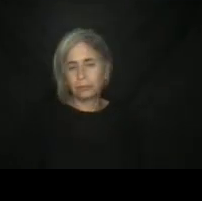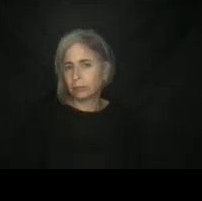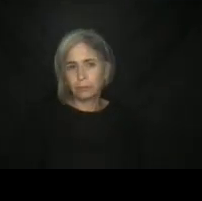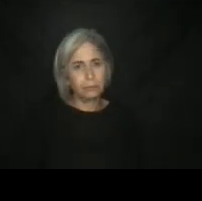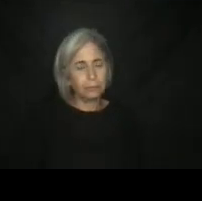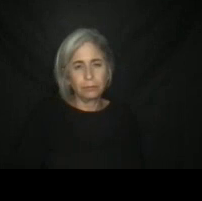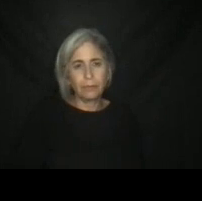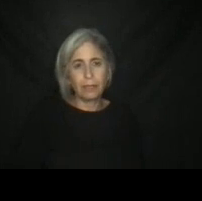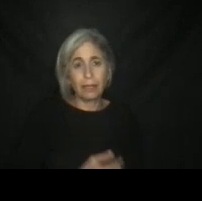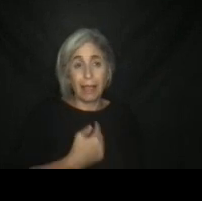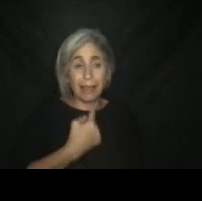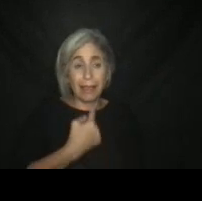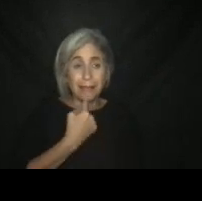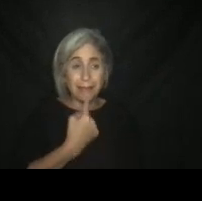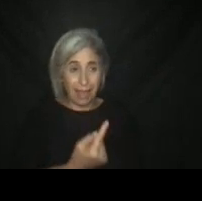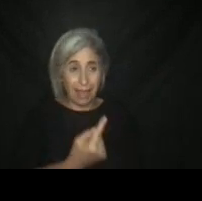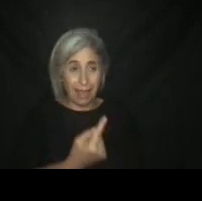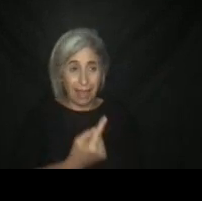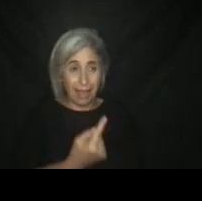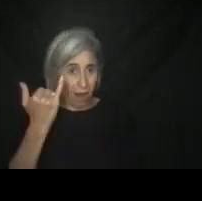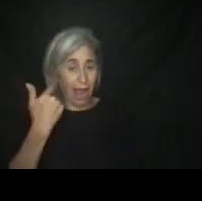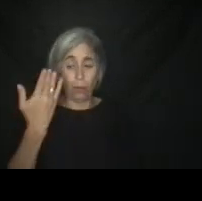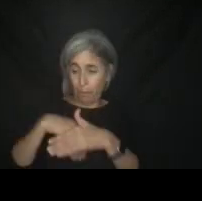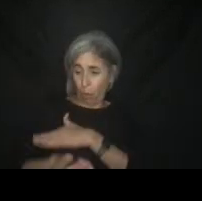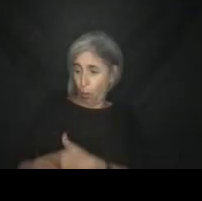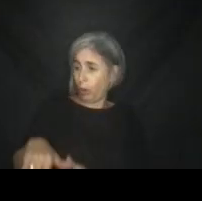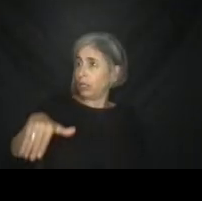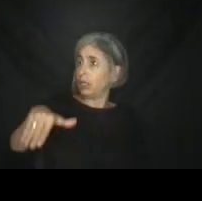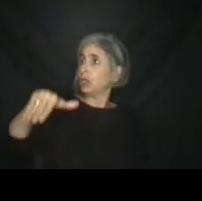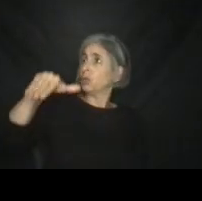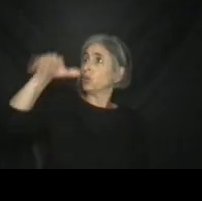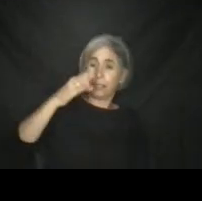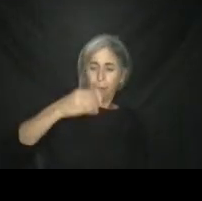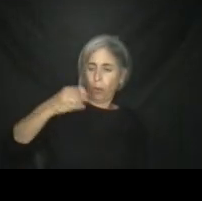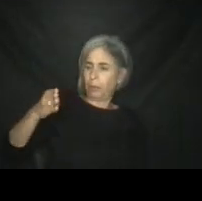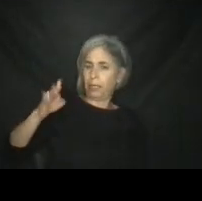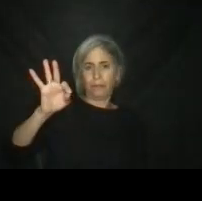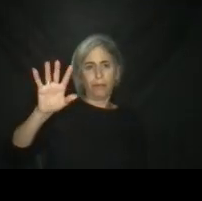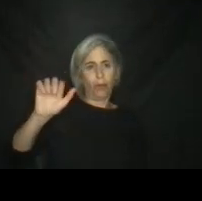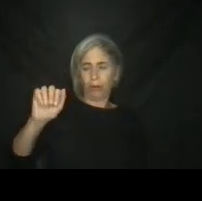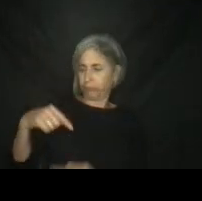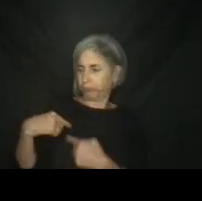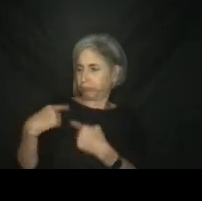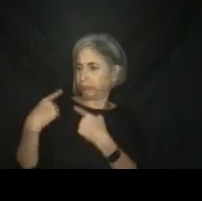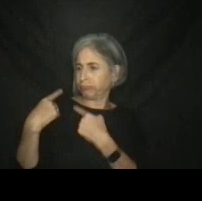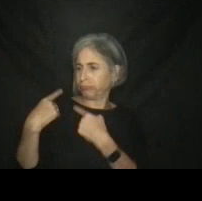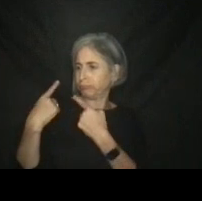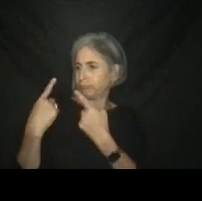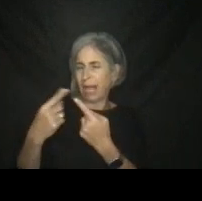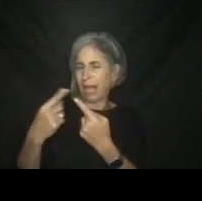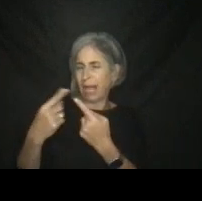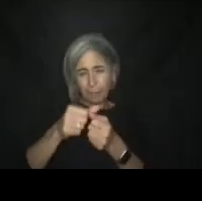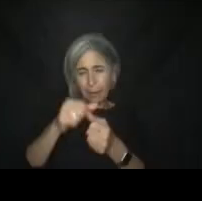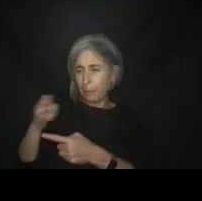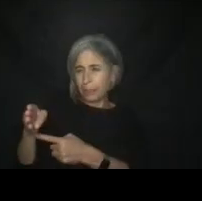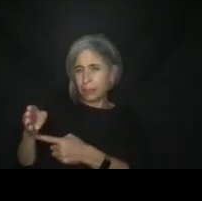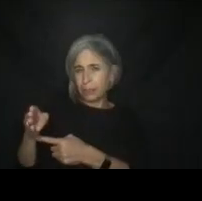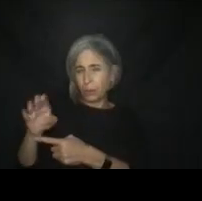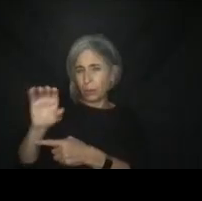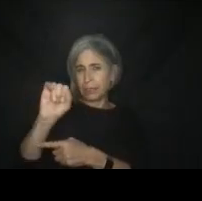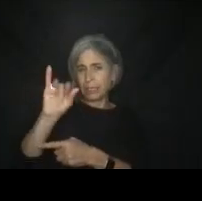I say that, and I have been born and raised in Boynton Beach, Florida. I remember Boynton Beach when Seacrest